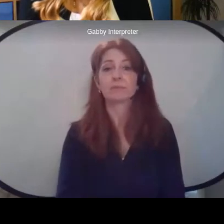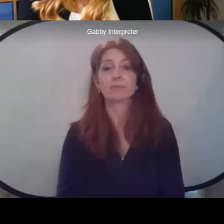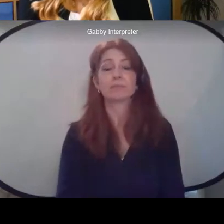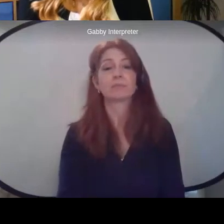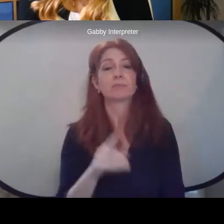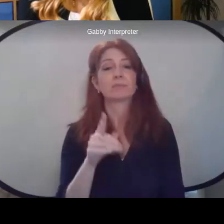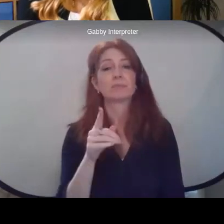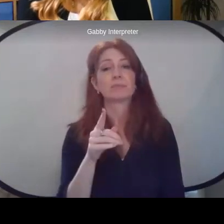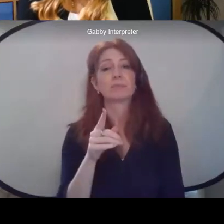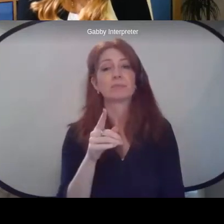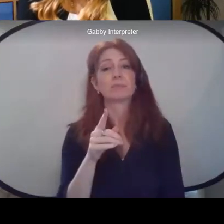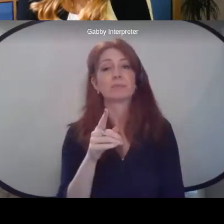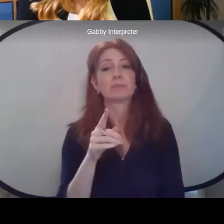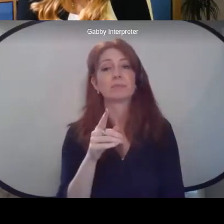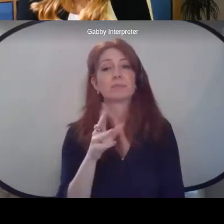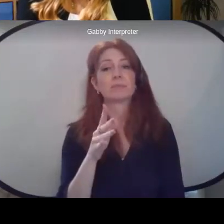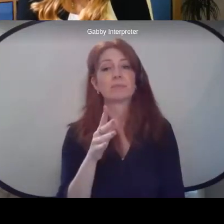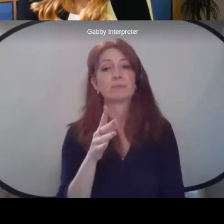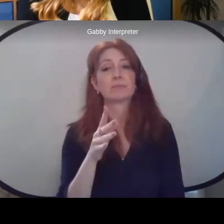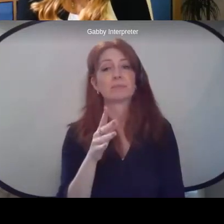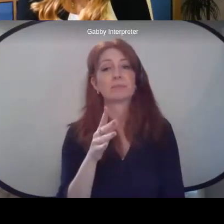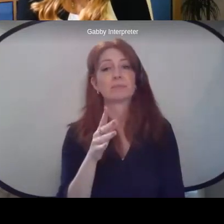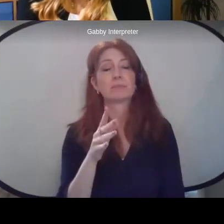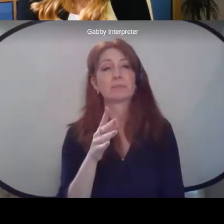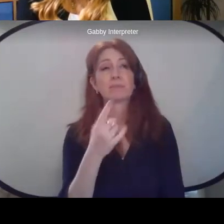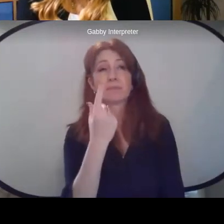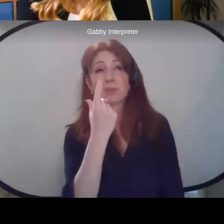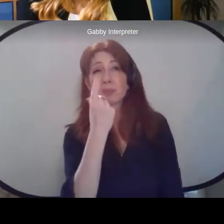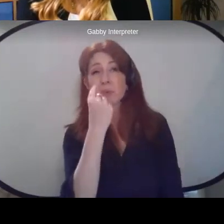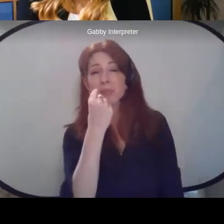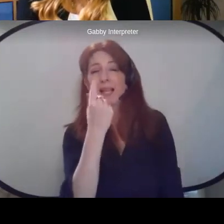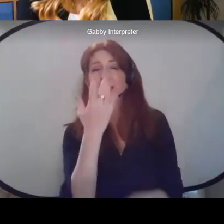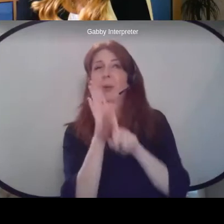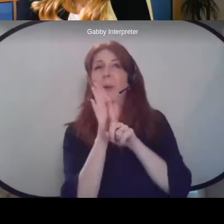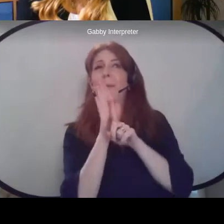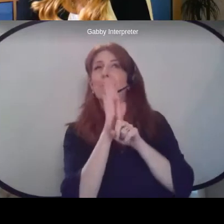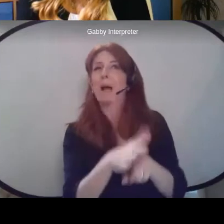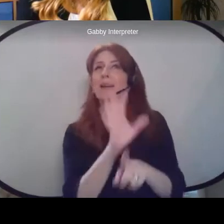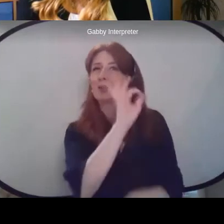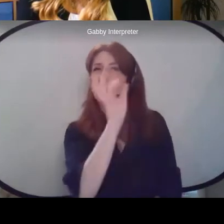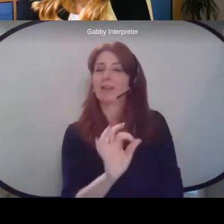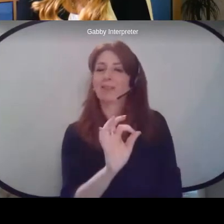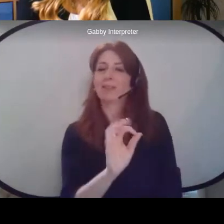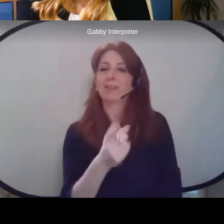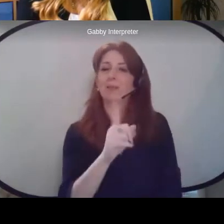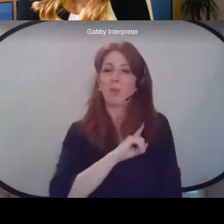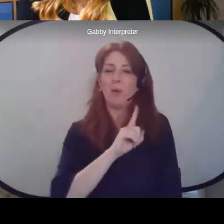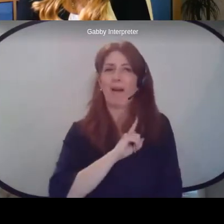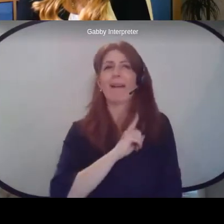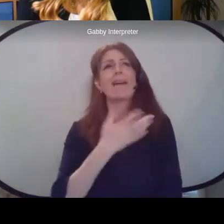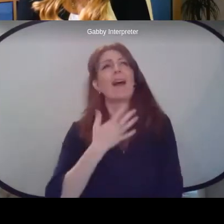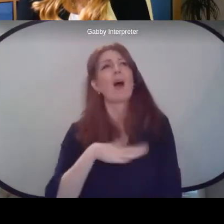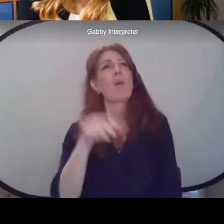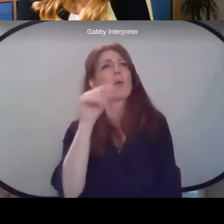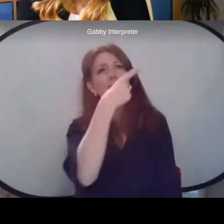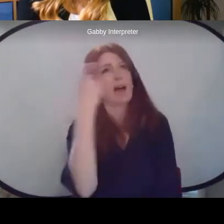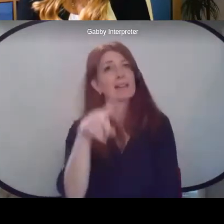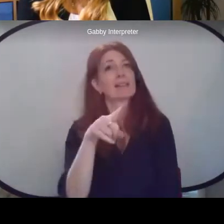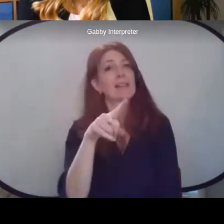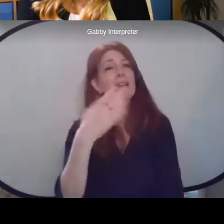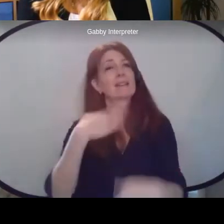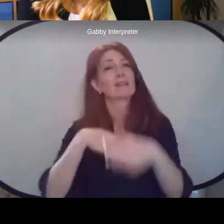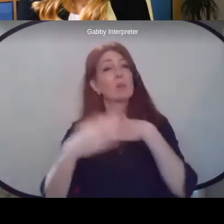But and this is potentially a quite biased question, because I'm keen to understand through our work that